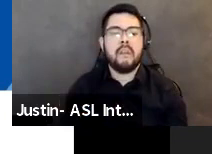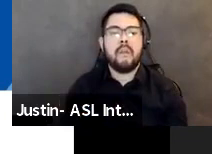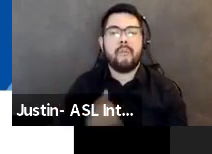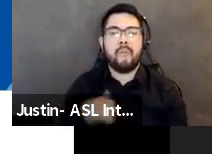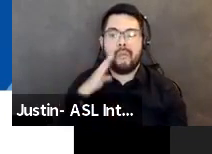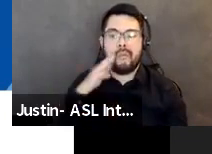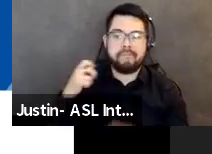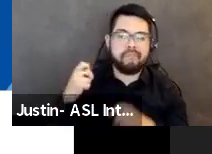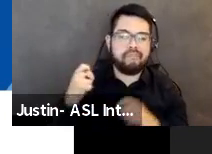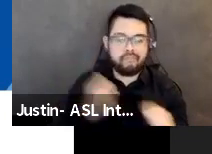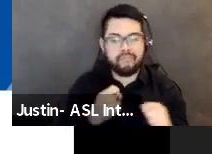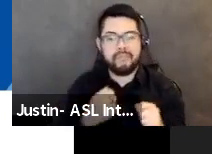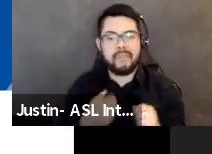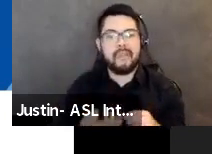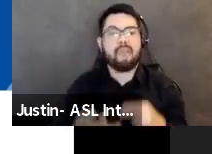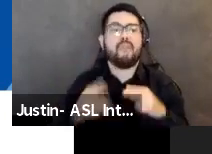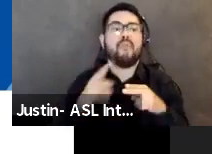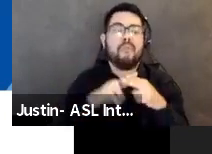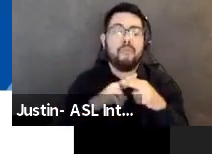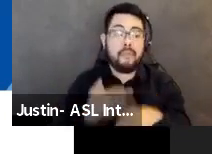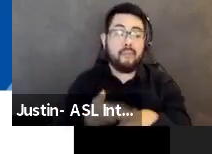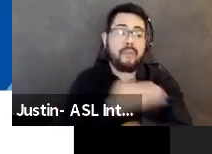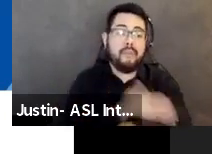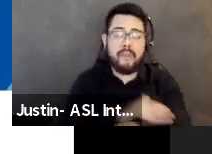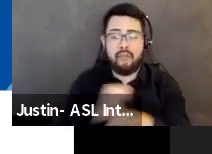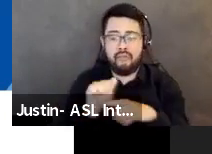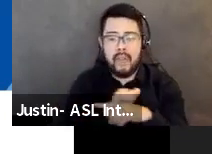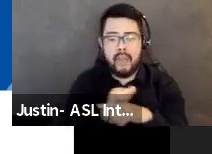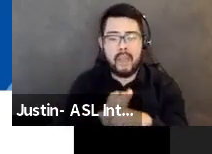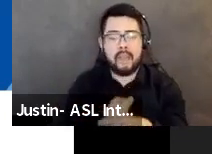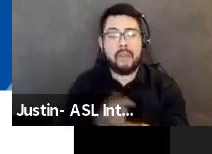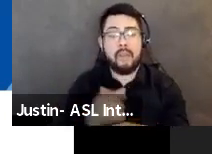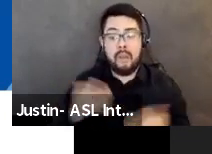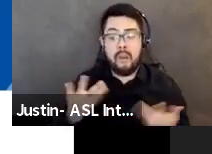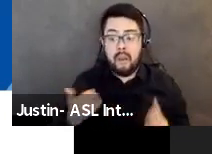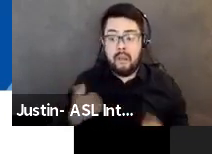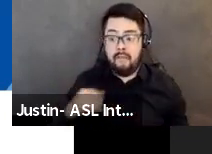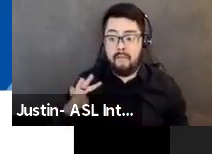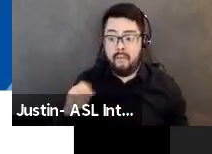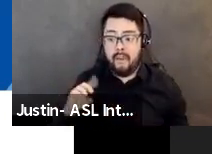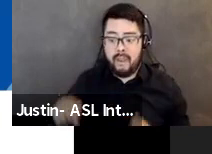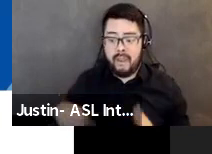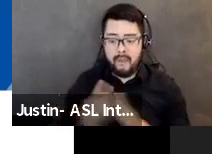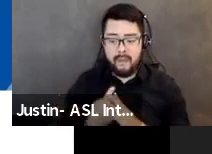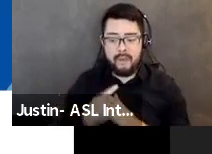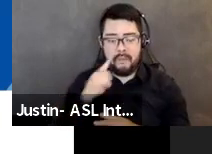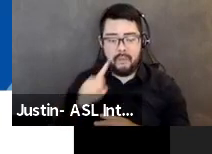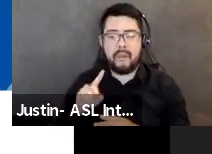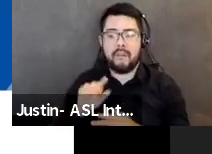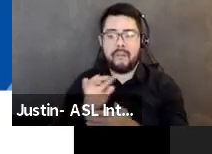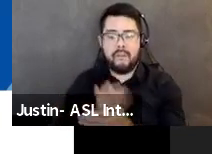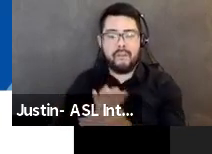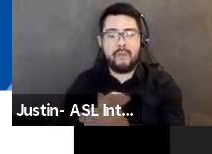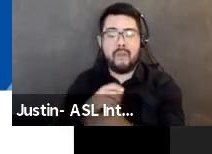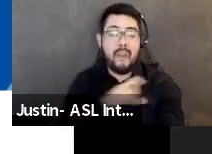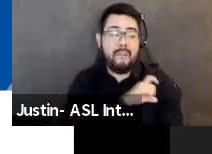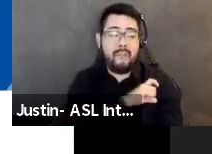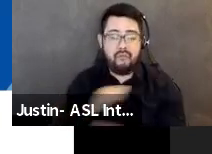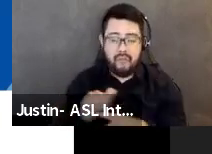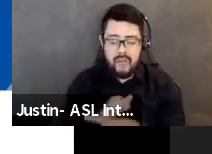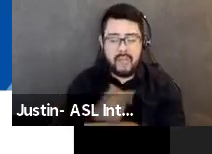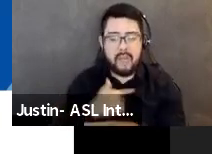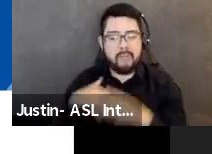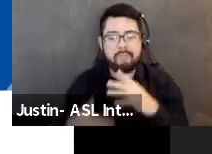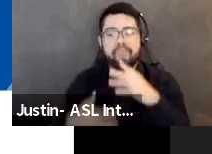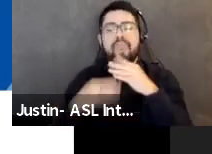the training in addition to the 40 hours of baseline school resource officer training we are supplementing the